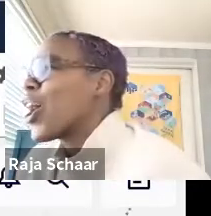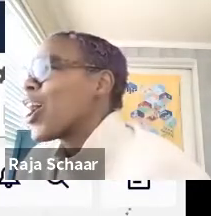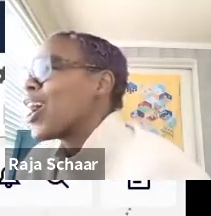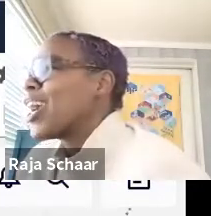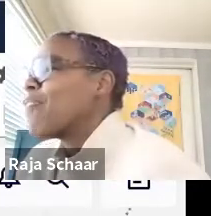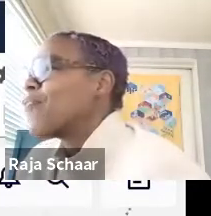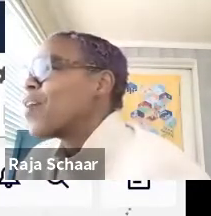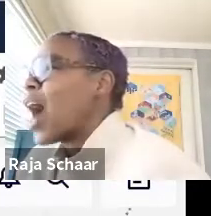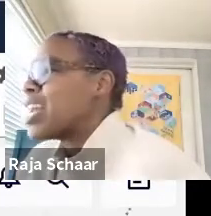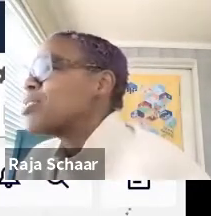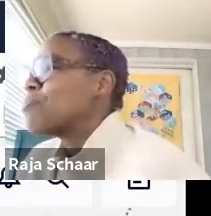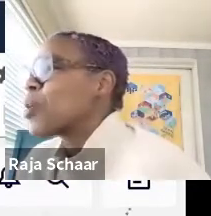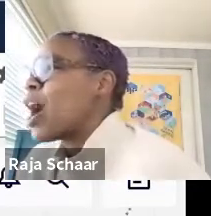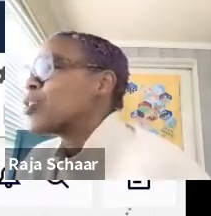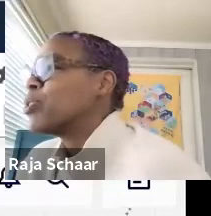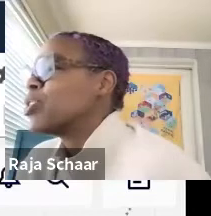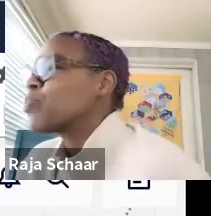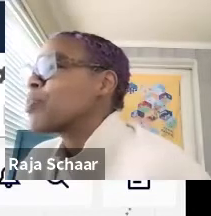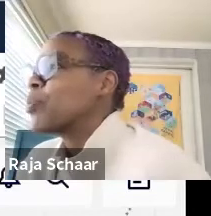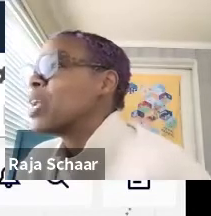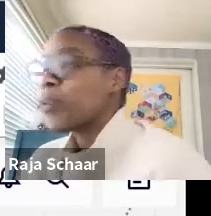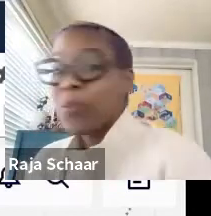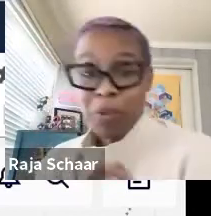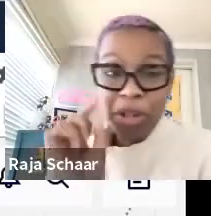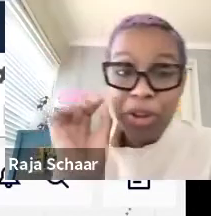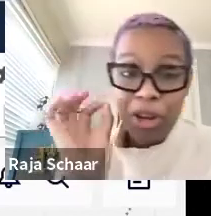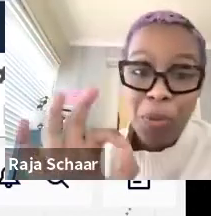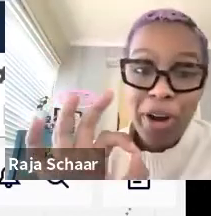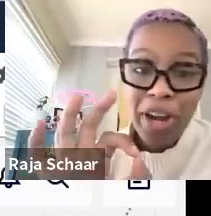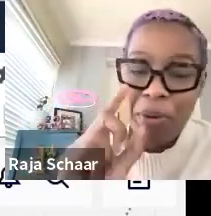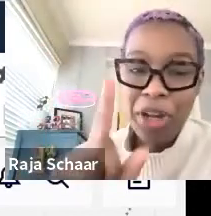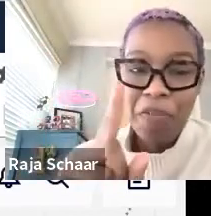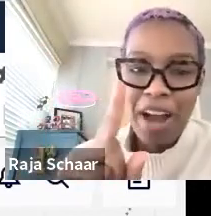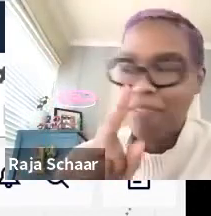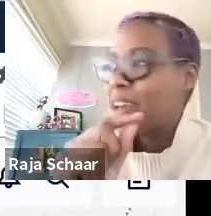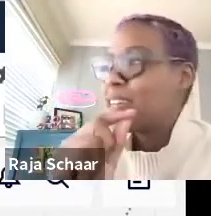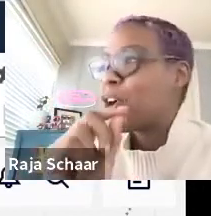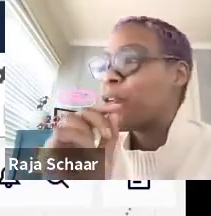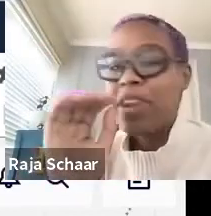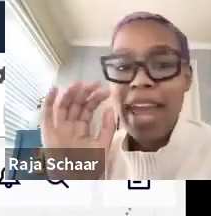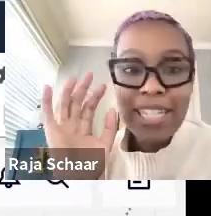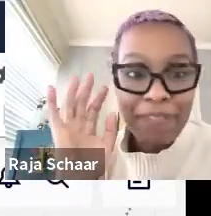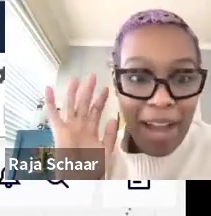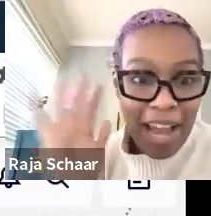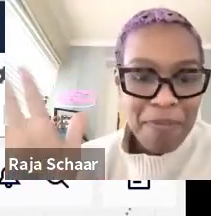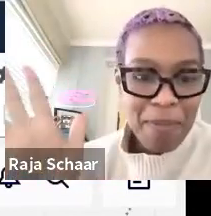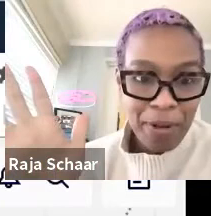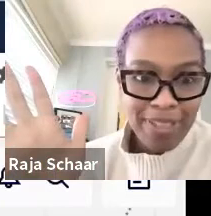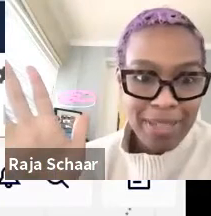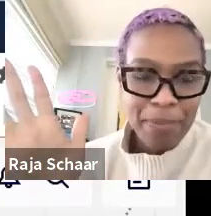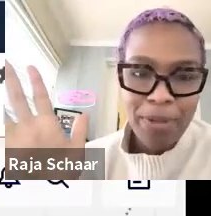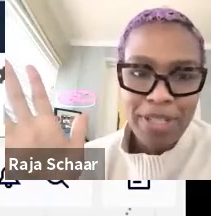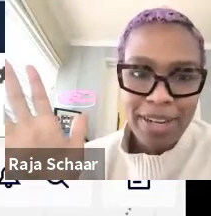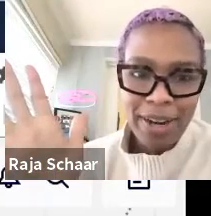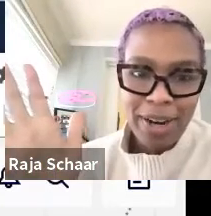are, I need more contributions. We're between either going to go 1 or we're going to go 5. So the next 5 people